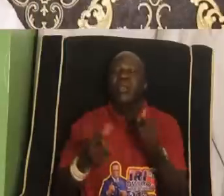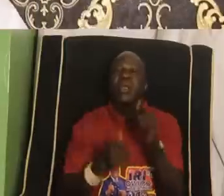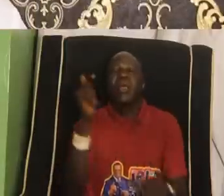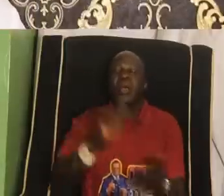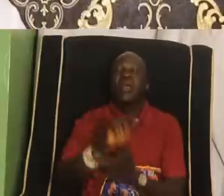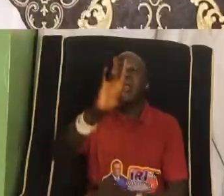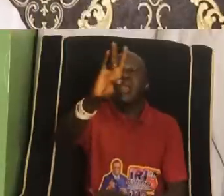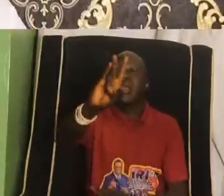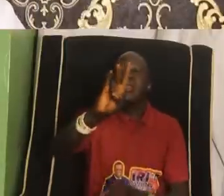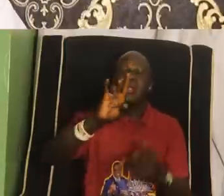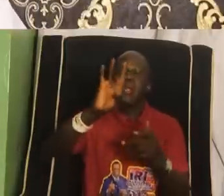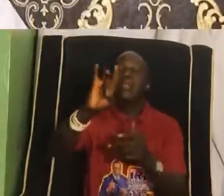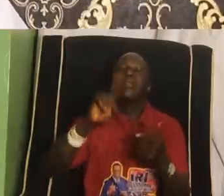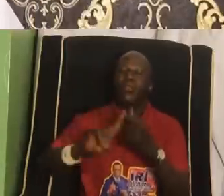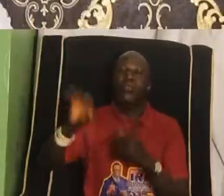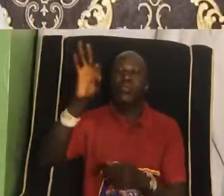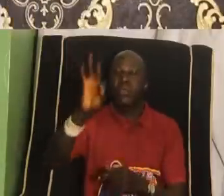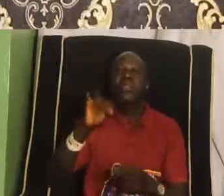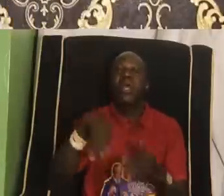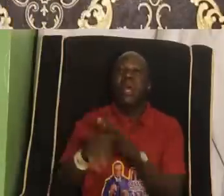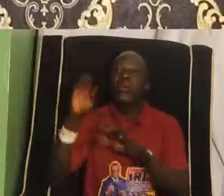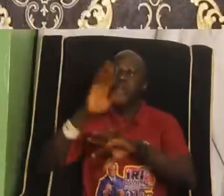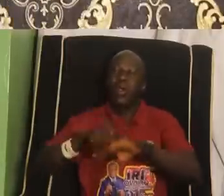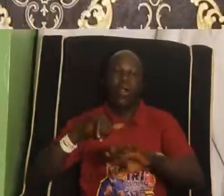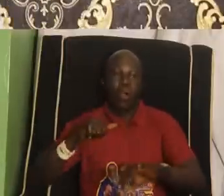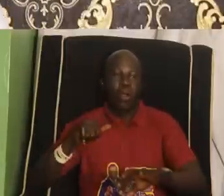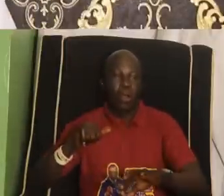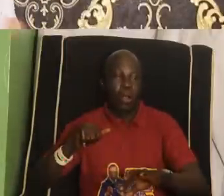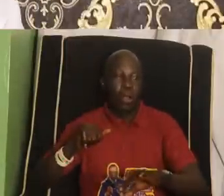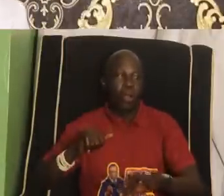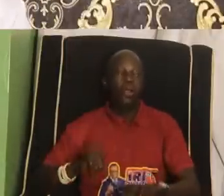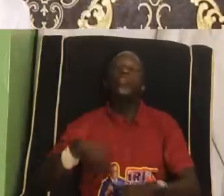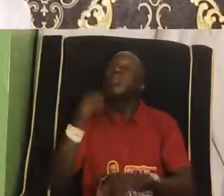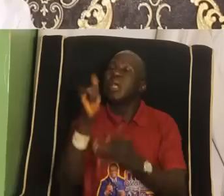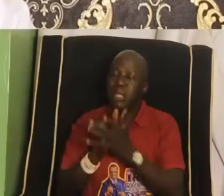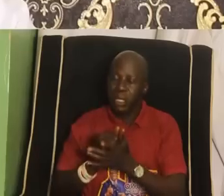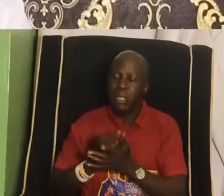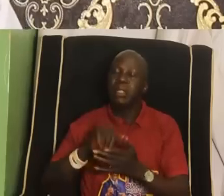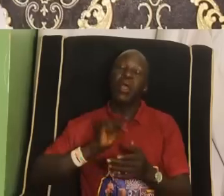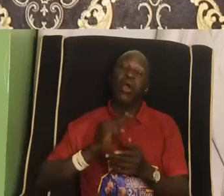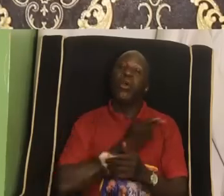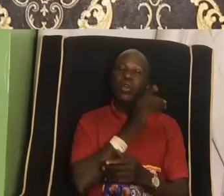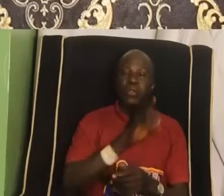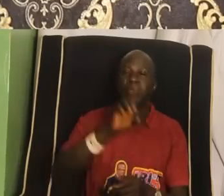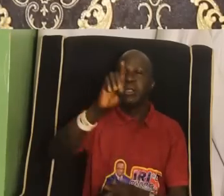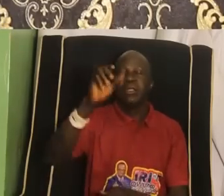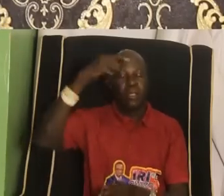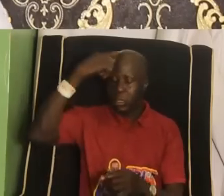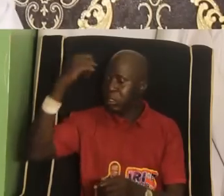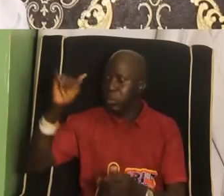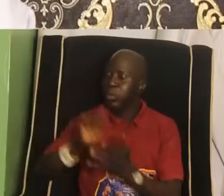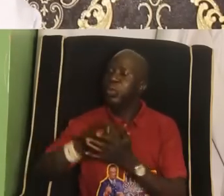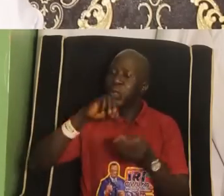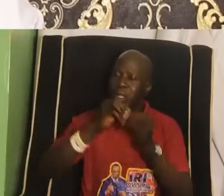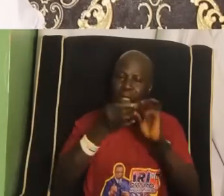mejo si mesa. Exactly 8 to 9. Bene. Yes. Wa pe wole. You call. Wa so ala to la. You tell us your dream. How de tumo e. We interpret it. How